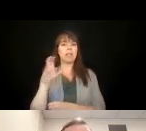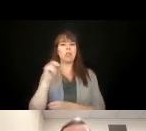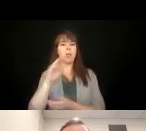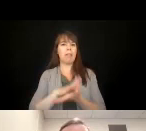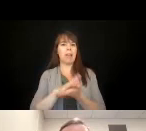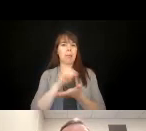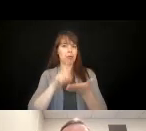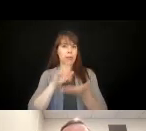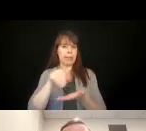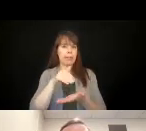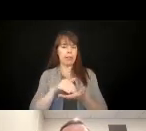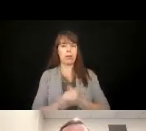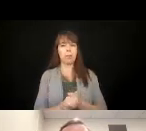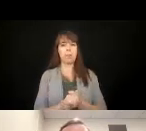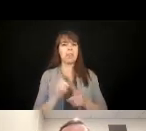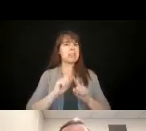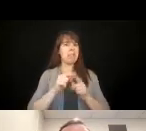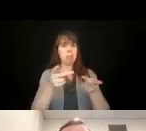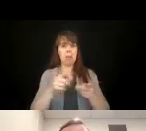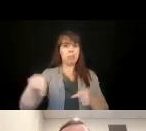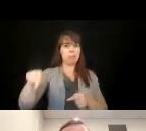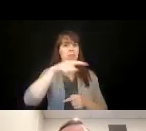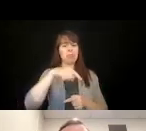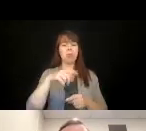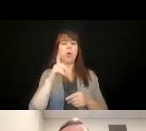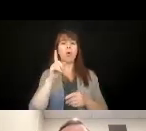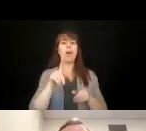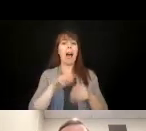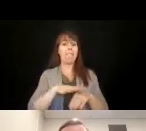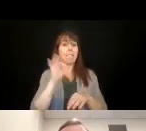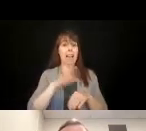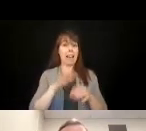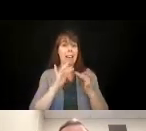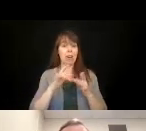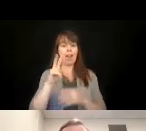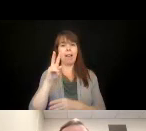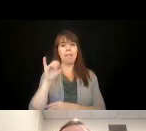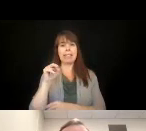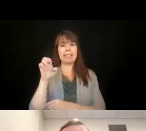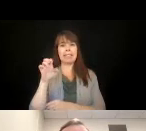Many sites across the community can be identified at vaccinefinder.org. Can I have the next slide, please?